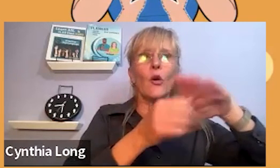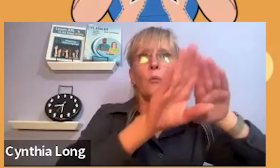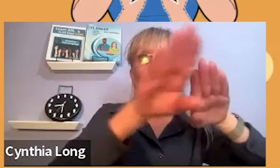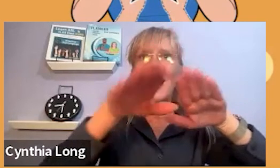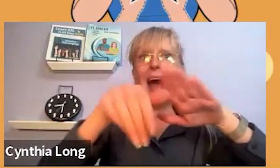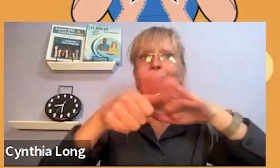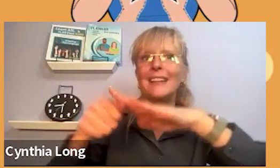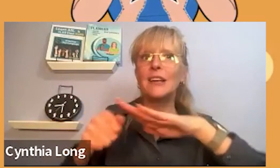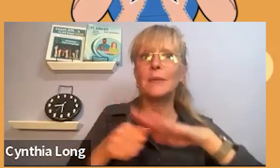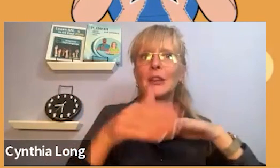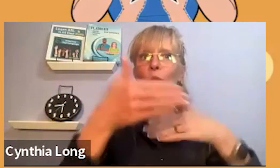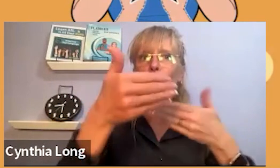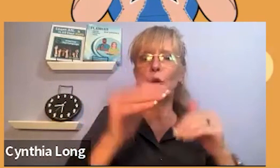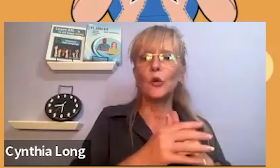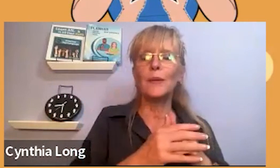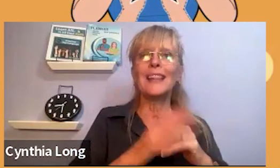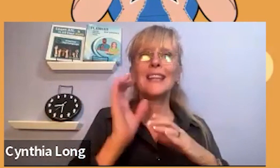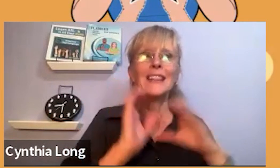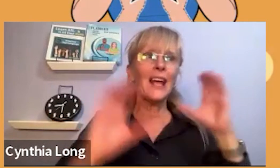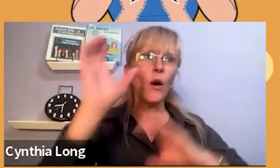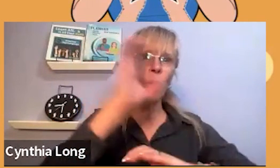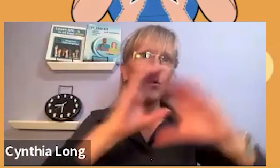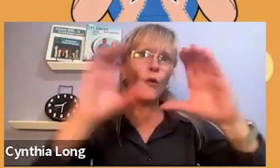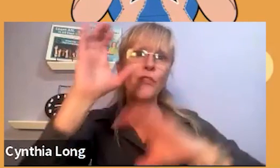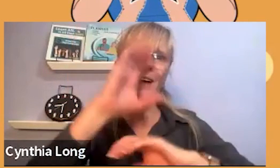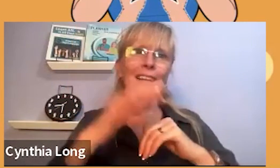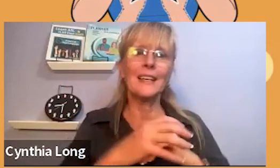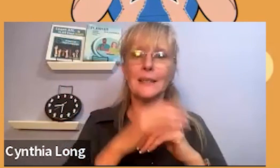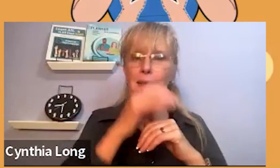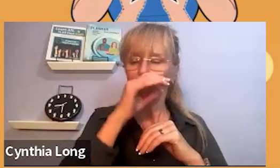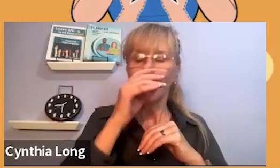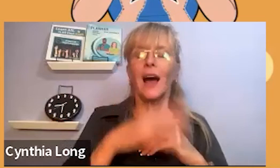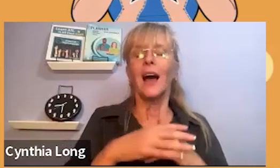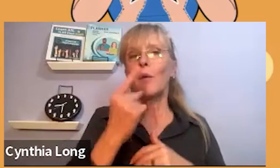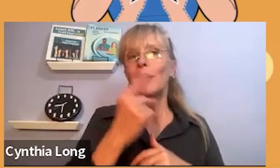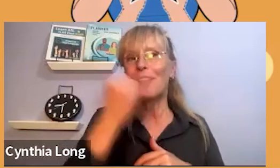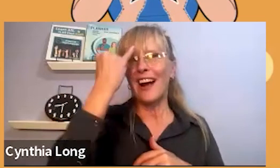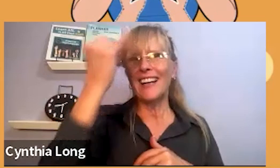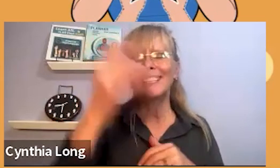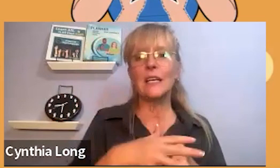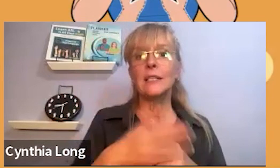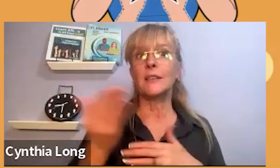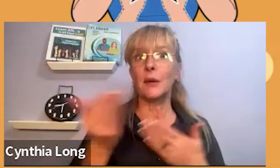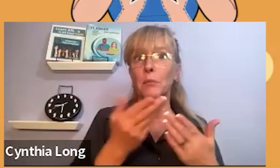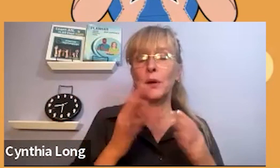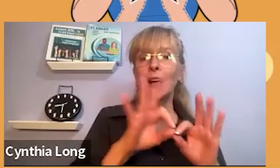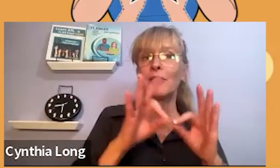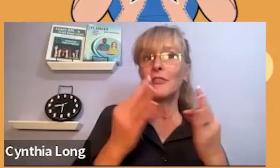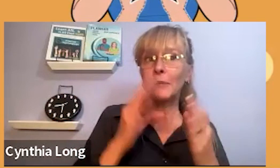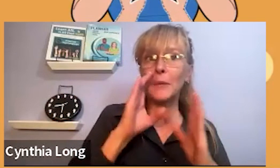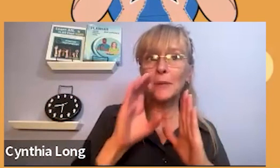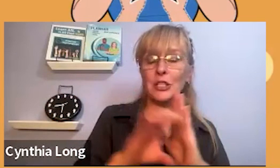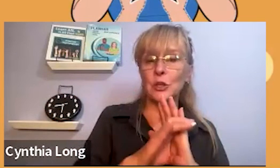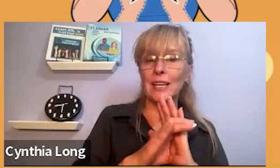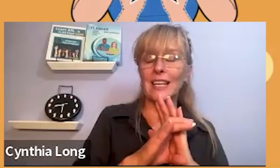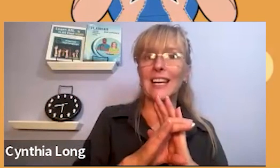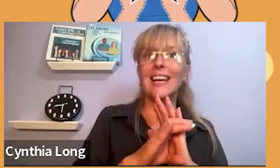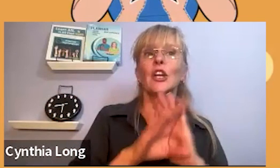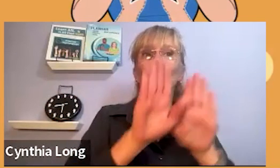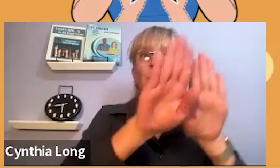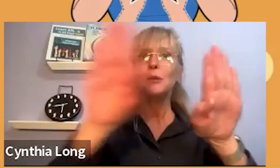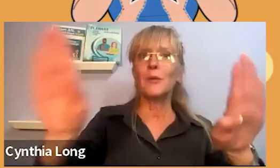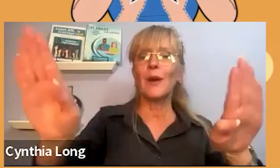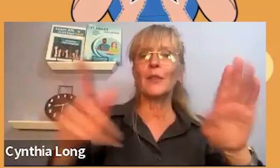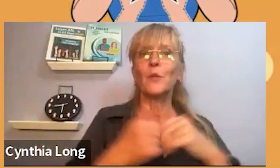you can go hide them in the room and then they all go find it. Another idea is if they bring a family picture